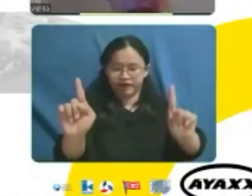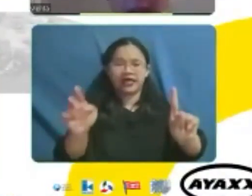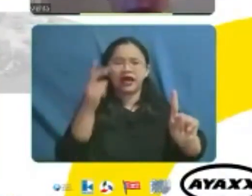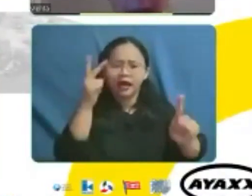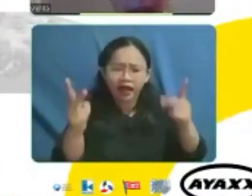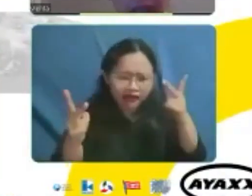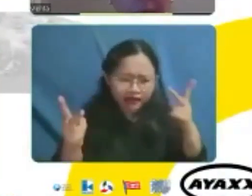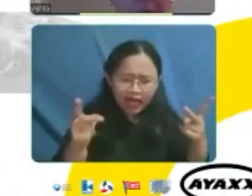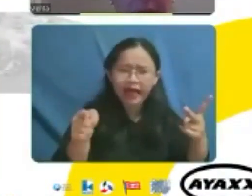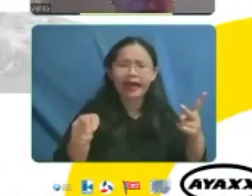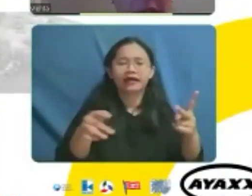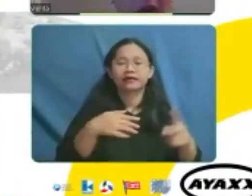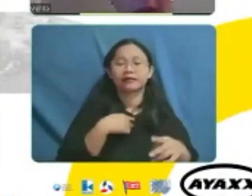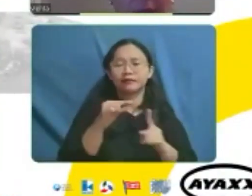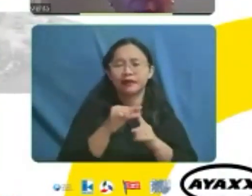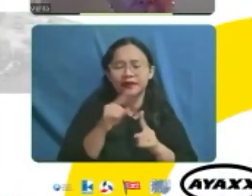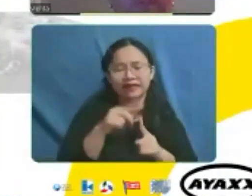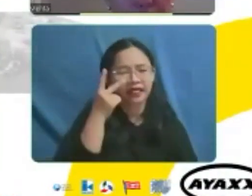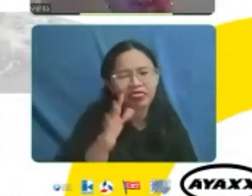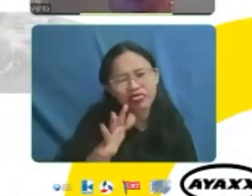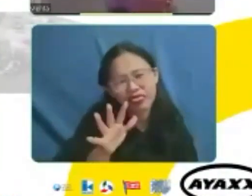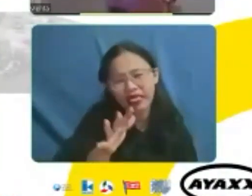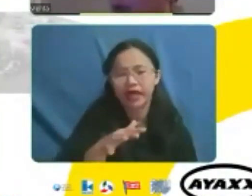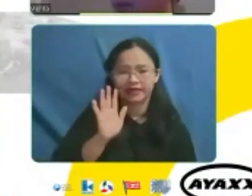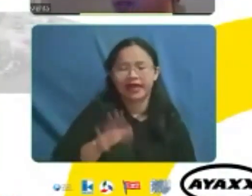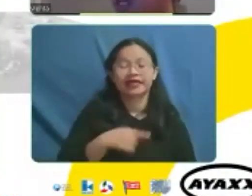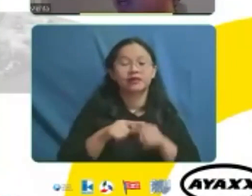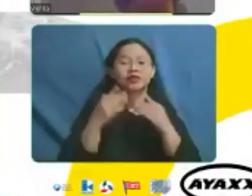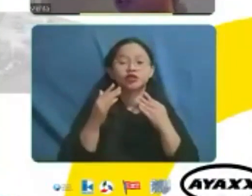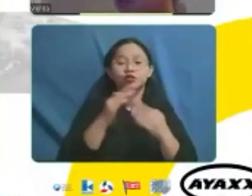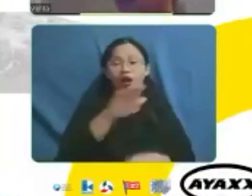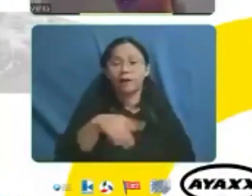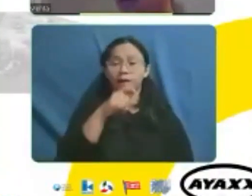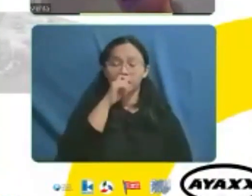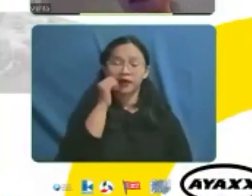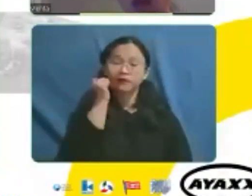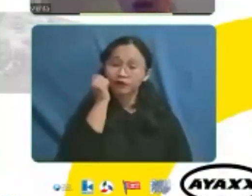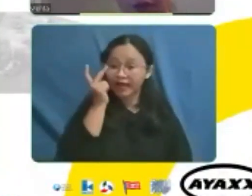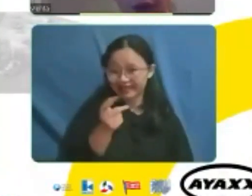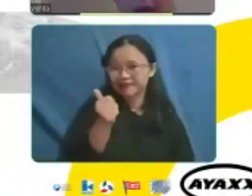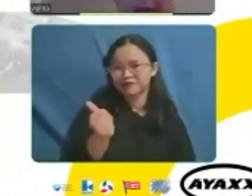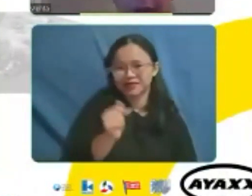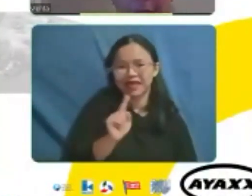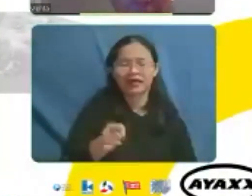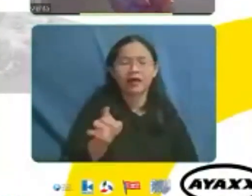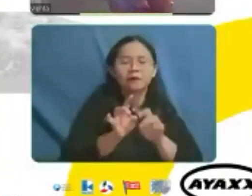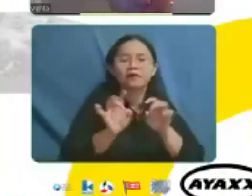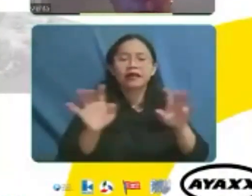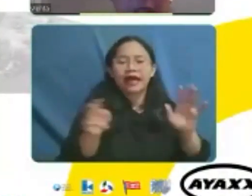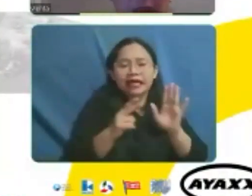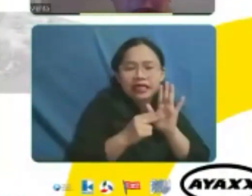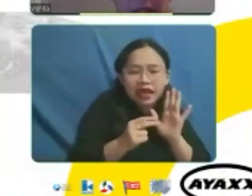see that in Monu's case, almost 150 micrograms per cubic meter of